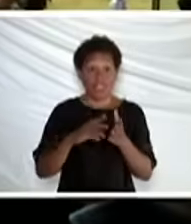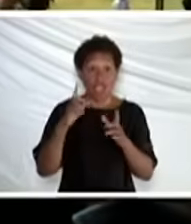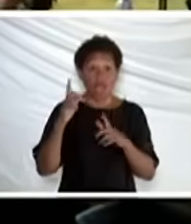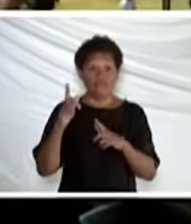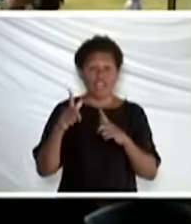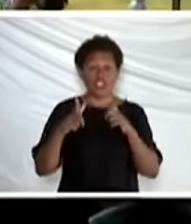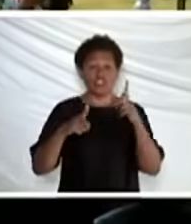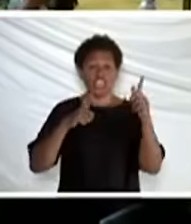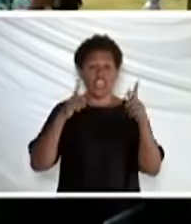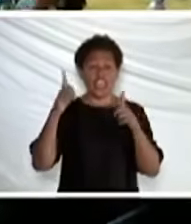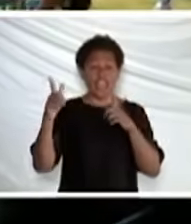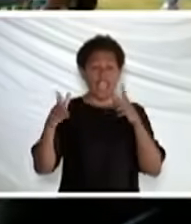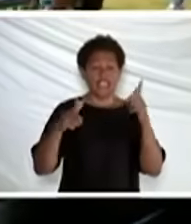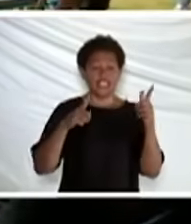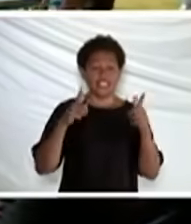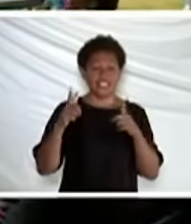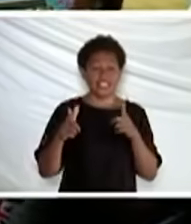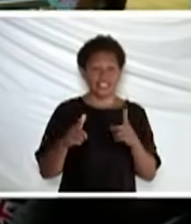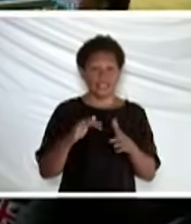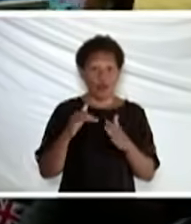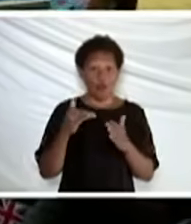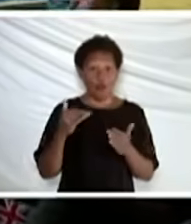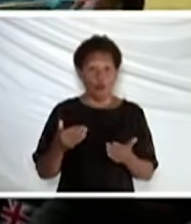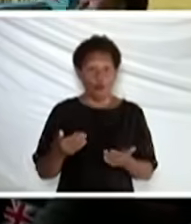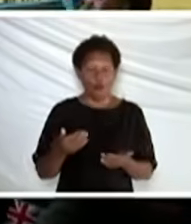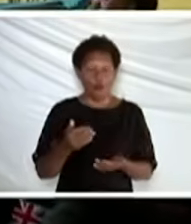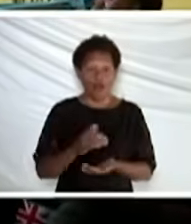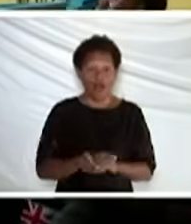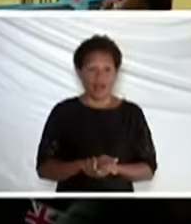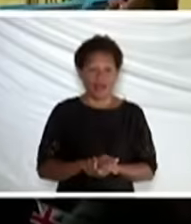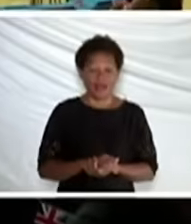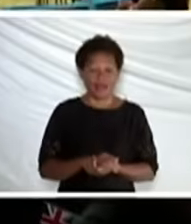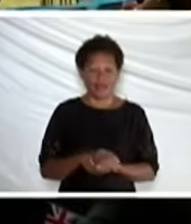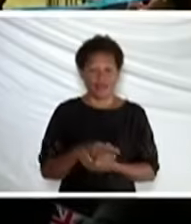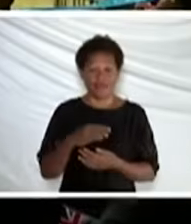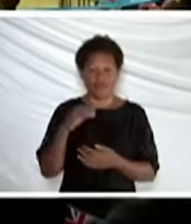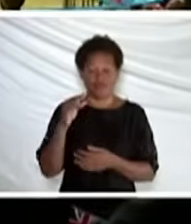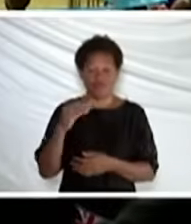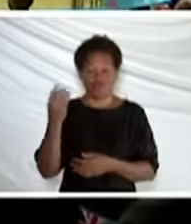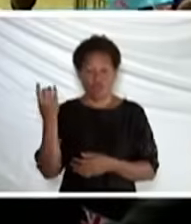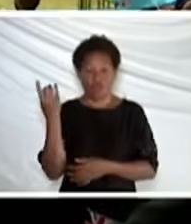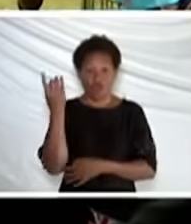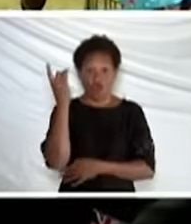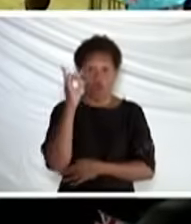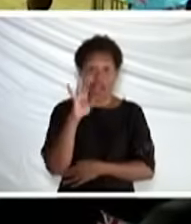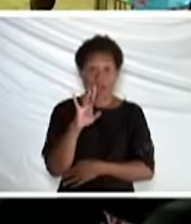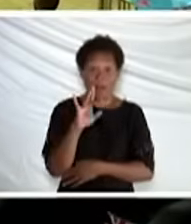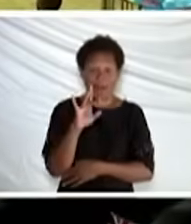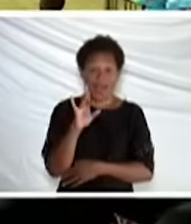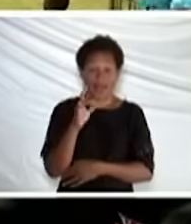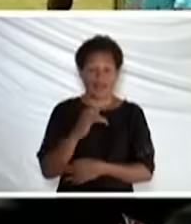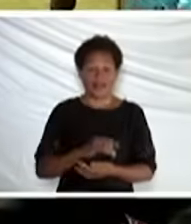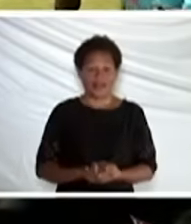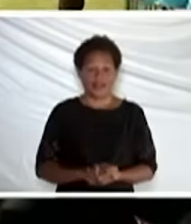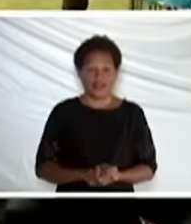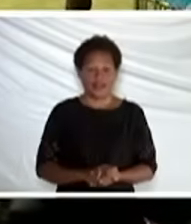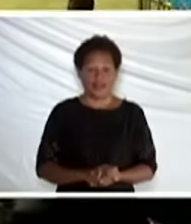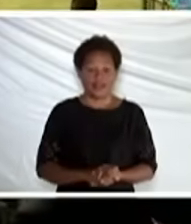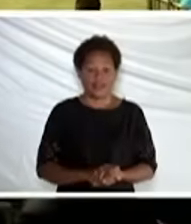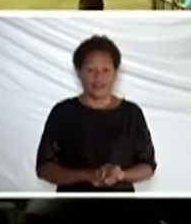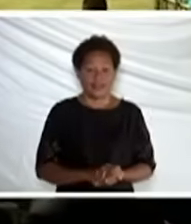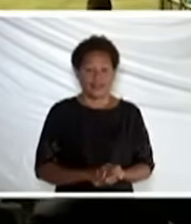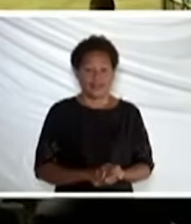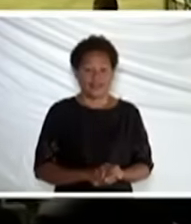to commemorate the 55 years of Number independence. 1, number 2 detachment only will